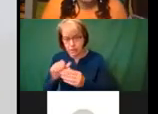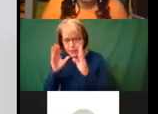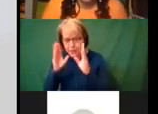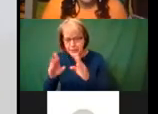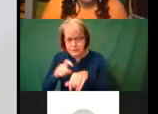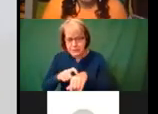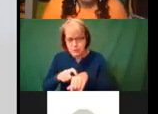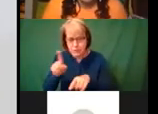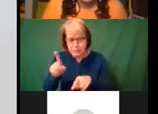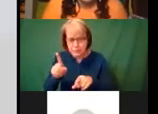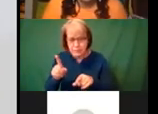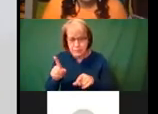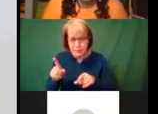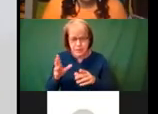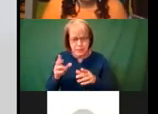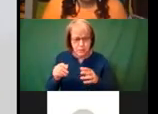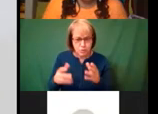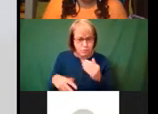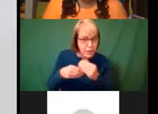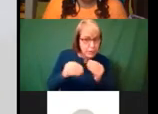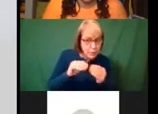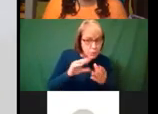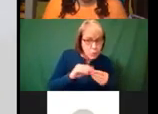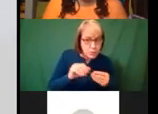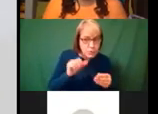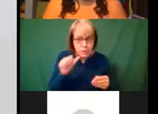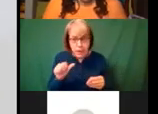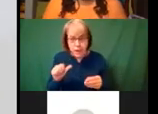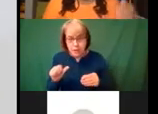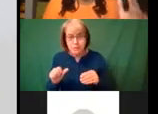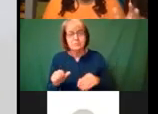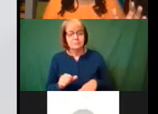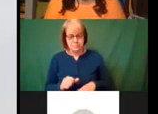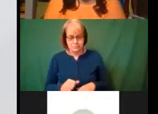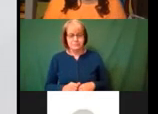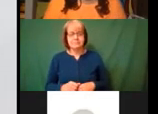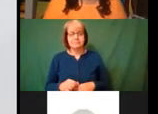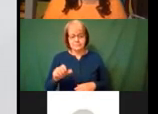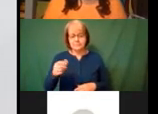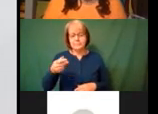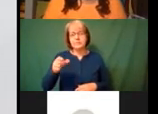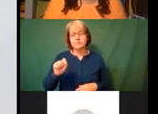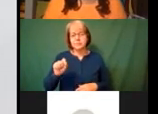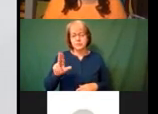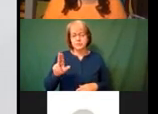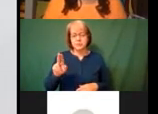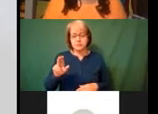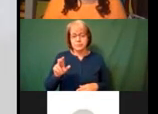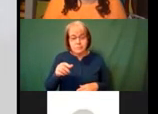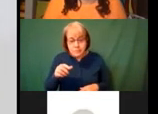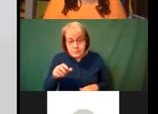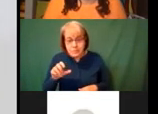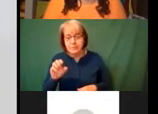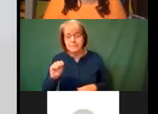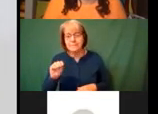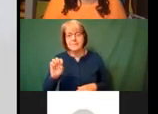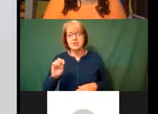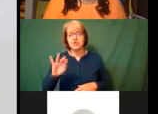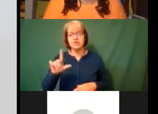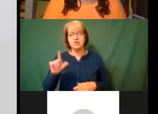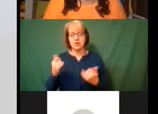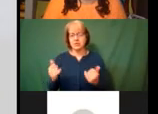time? You're good on time. Mm-hmm. Okay. I got some time. Okay. We're only about 30 minutes